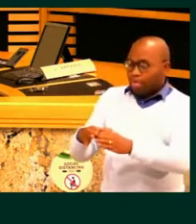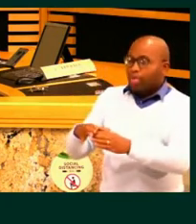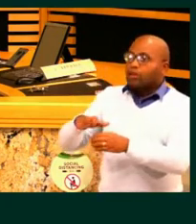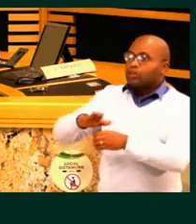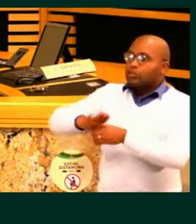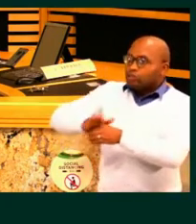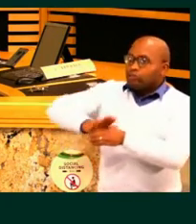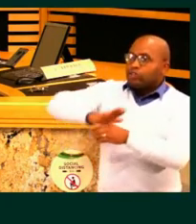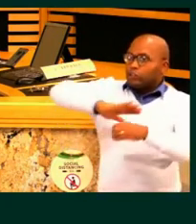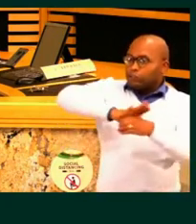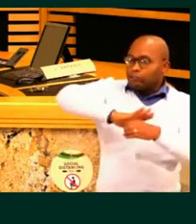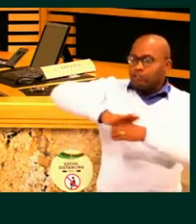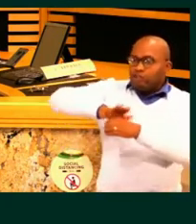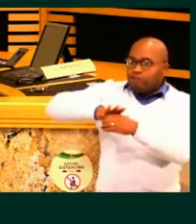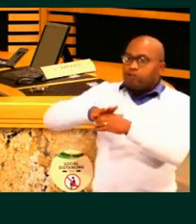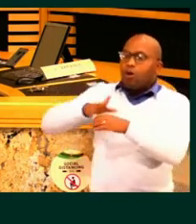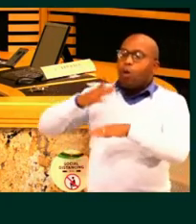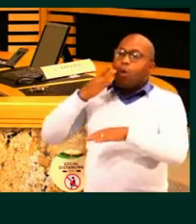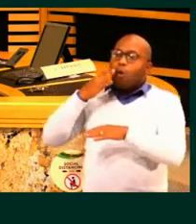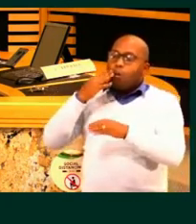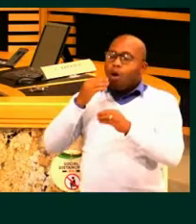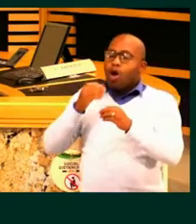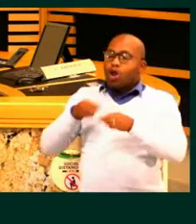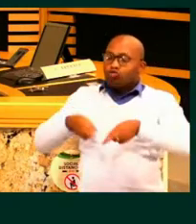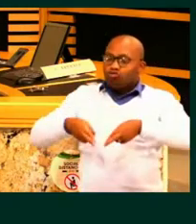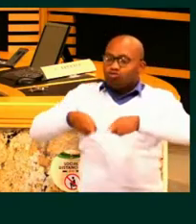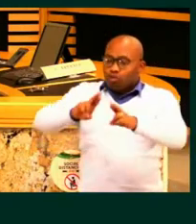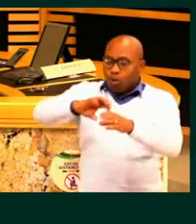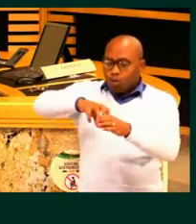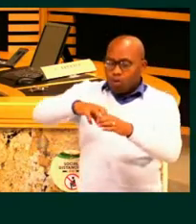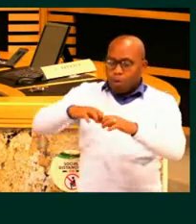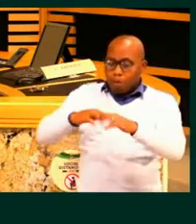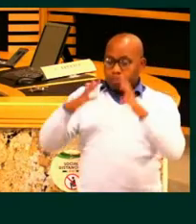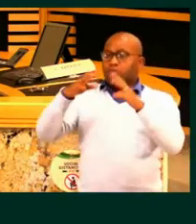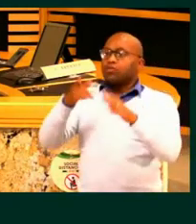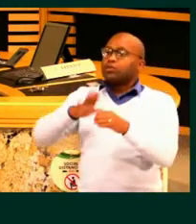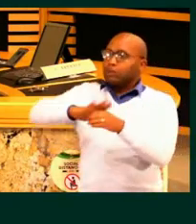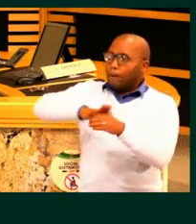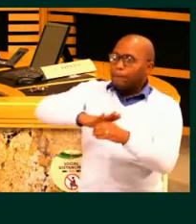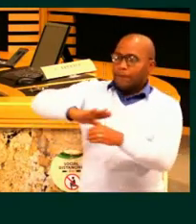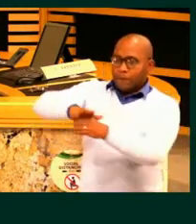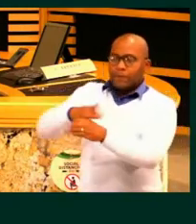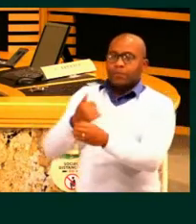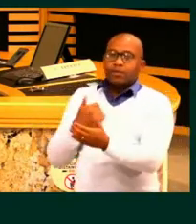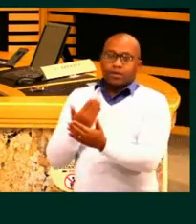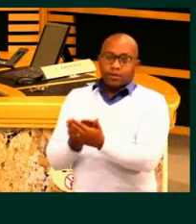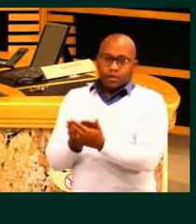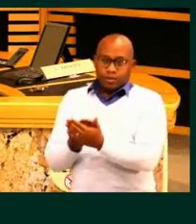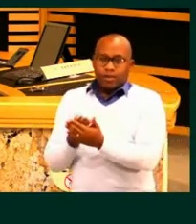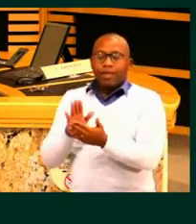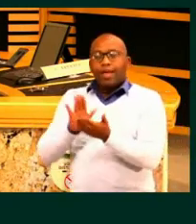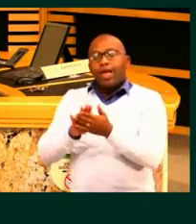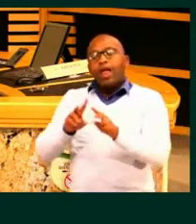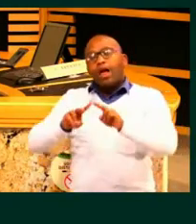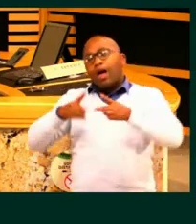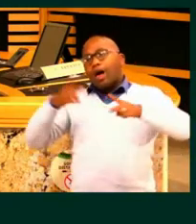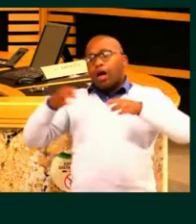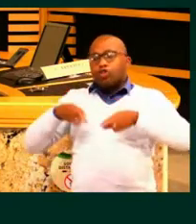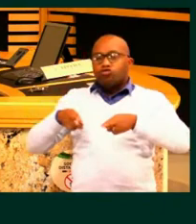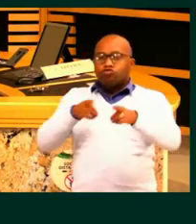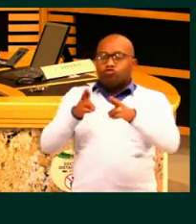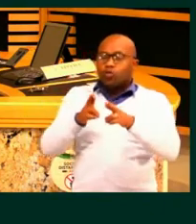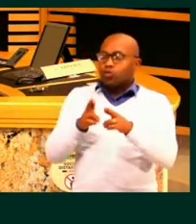has specifically been designed to repair portles ditches and other road conditions